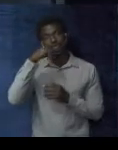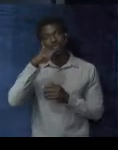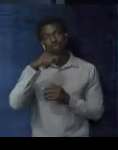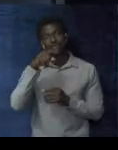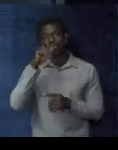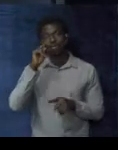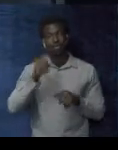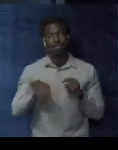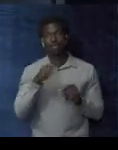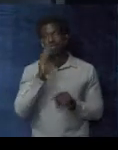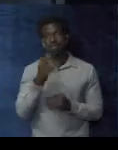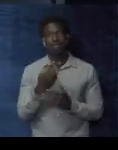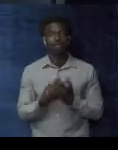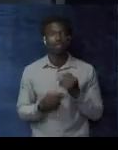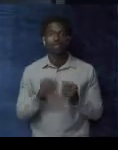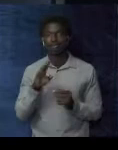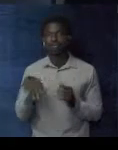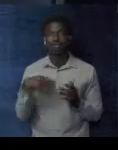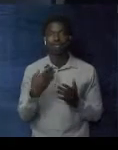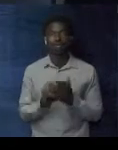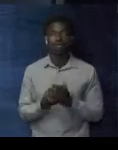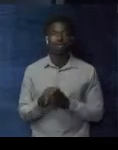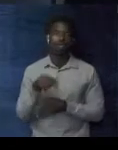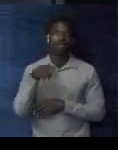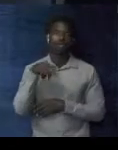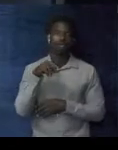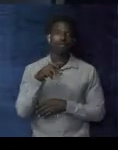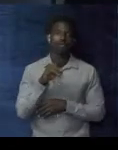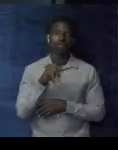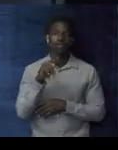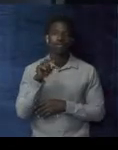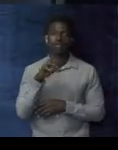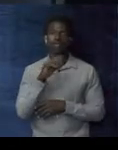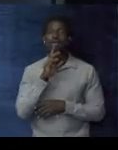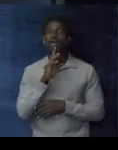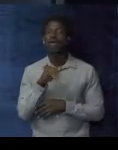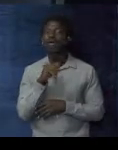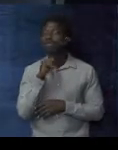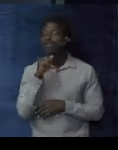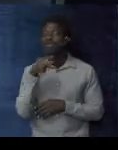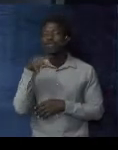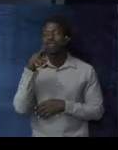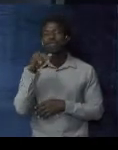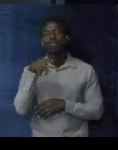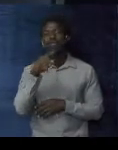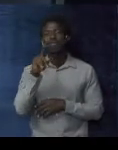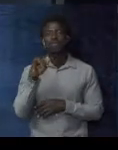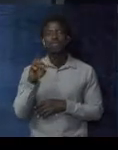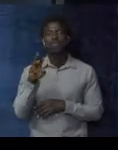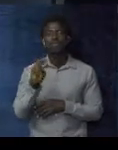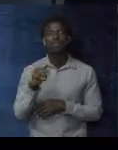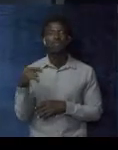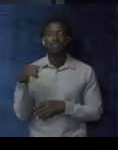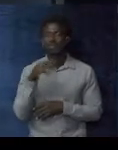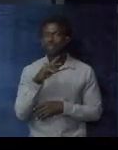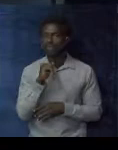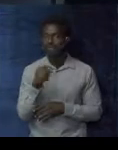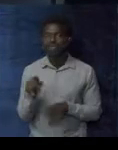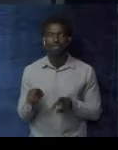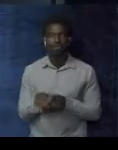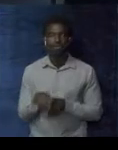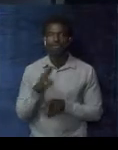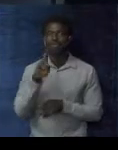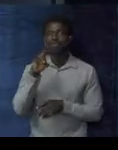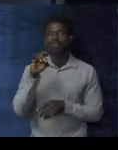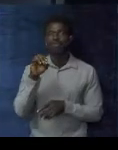parallelogram or you're a trapezium. You cannot be both. All quadrilaterals are not trapezoids. We have squares, we have rectangles. They are not